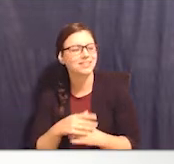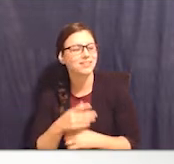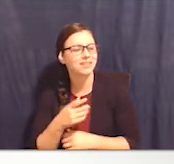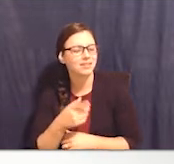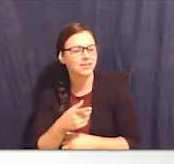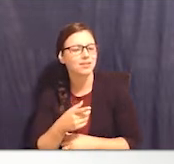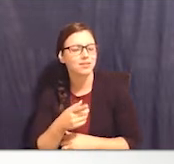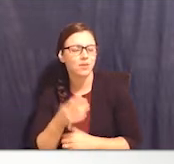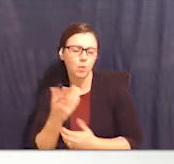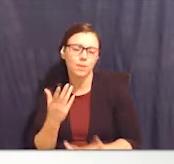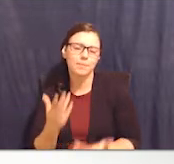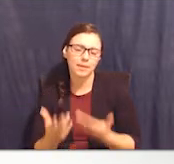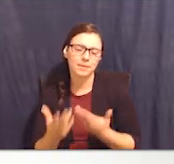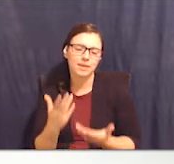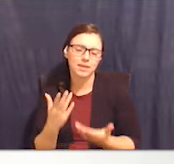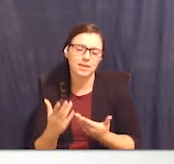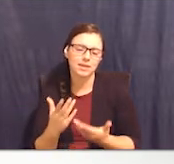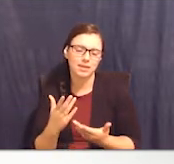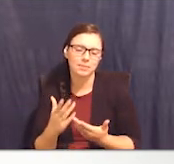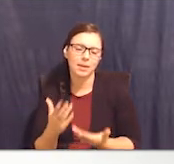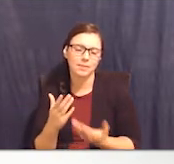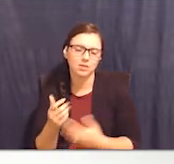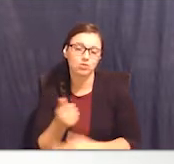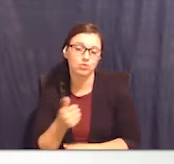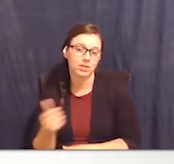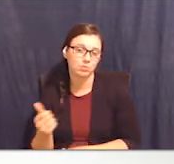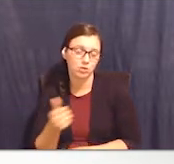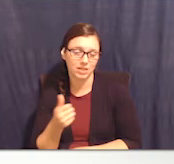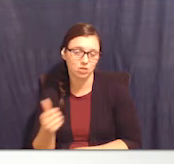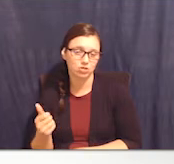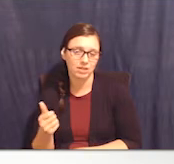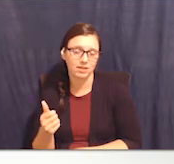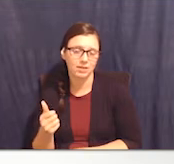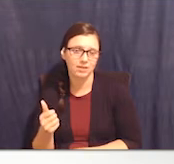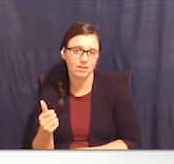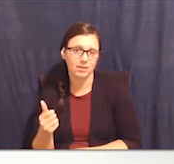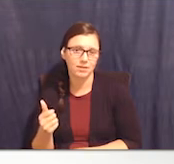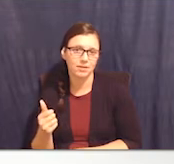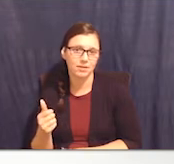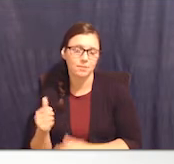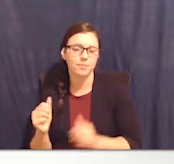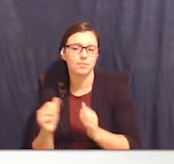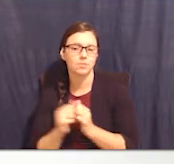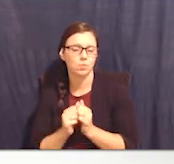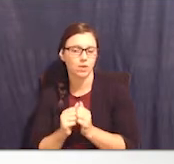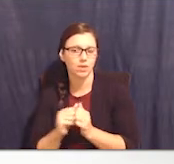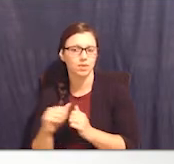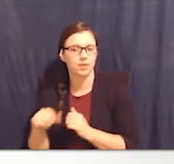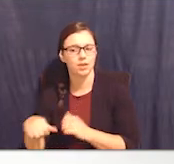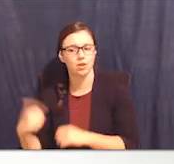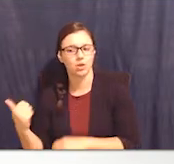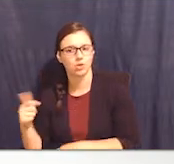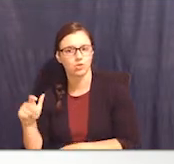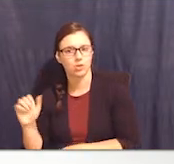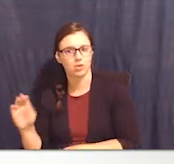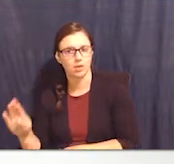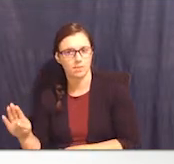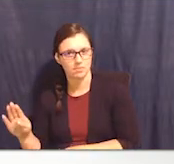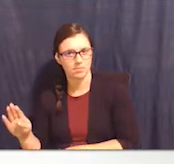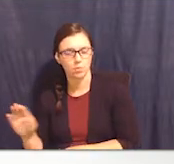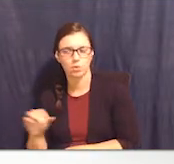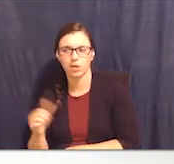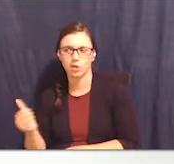an inclusive club, so it would pretty much be And it's after inclusive. school, it's the student's choice, and they would most likely, it